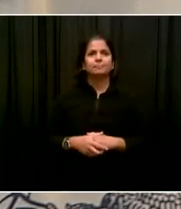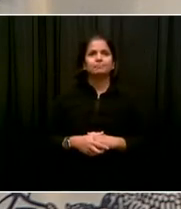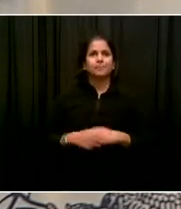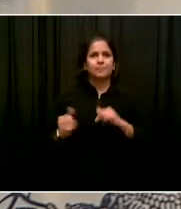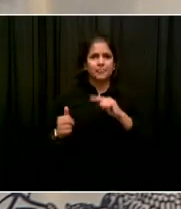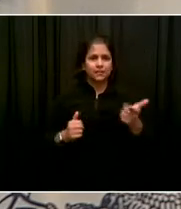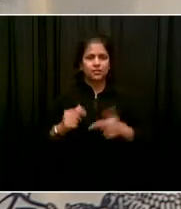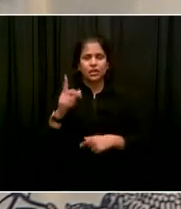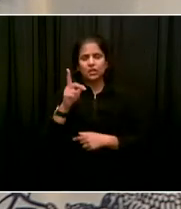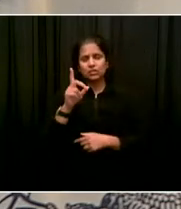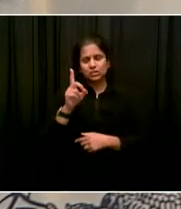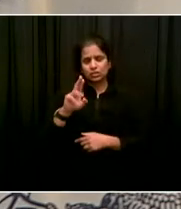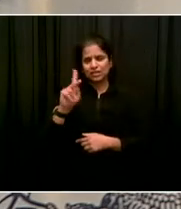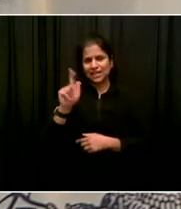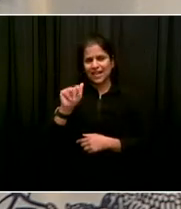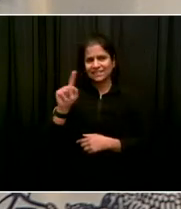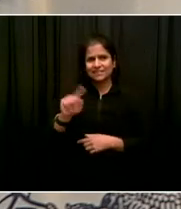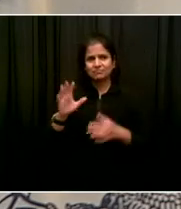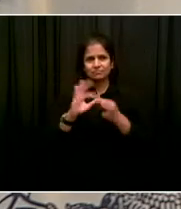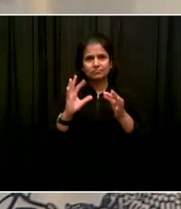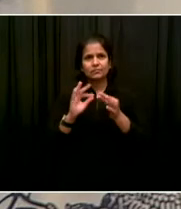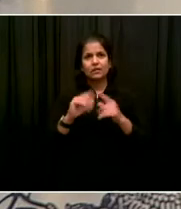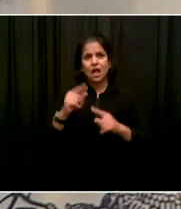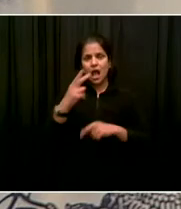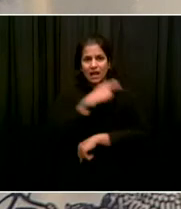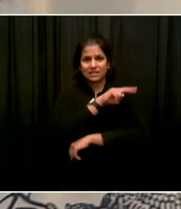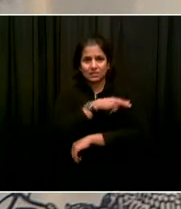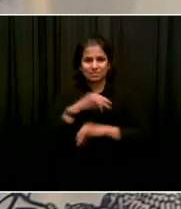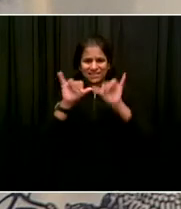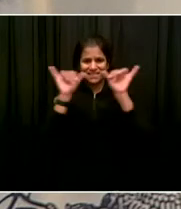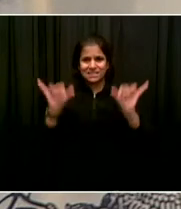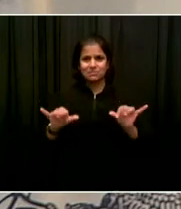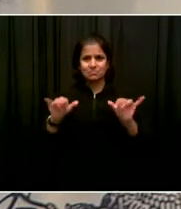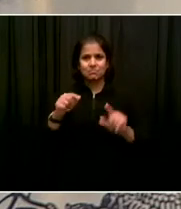going forward, including things like hours and all,